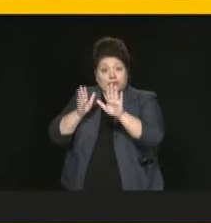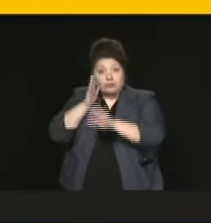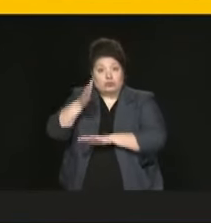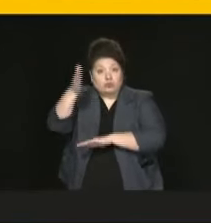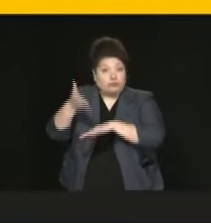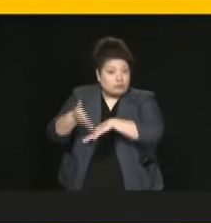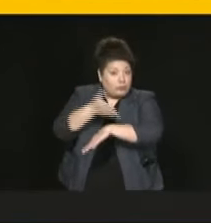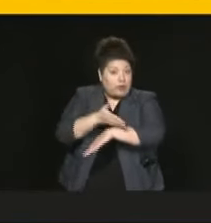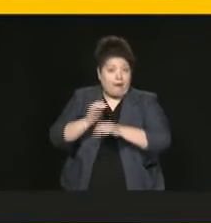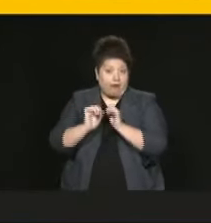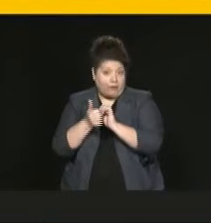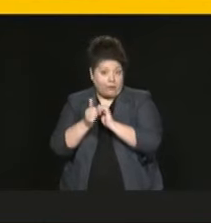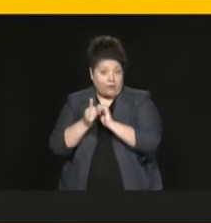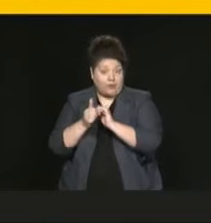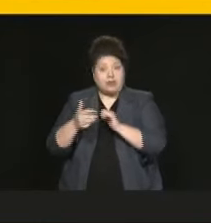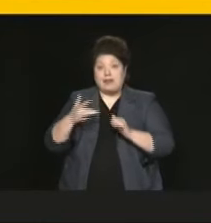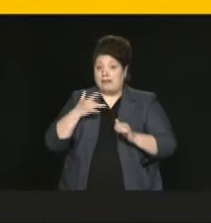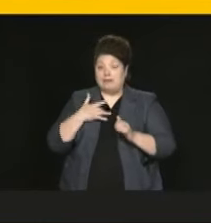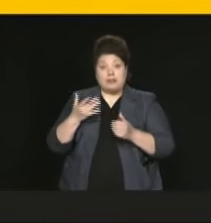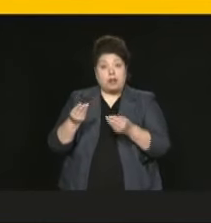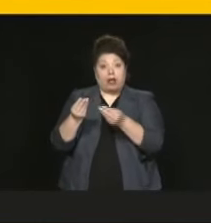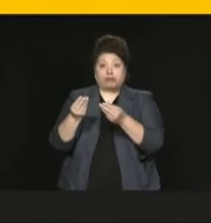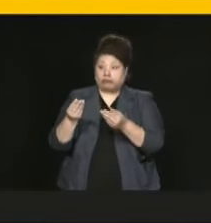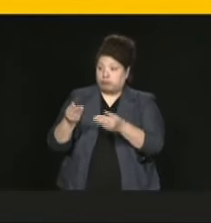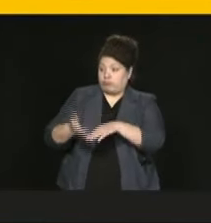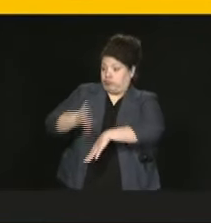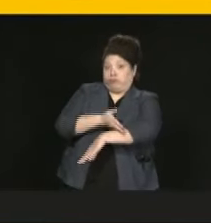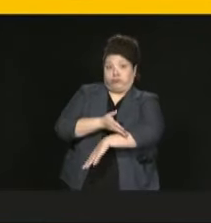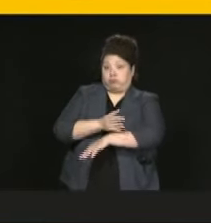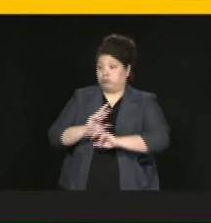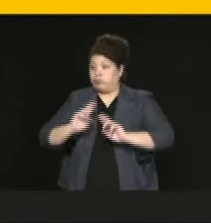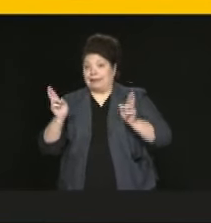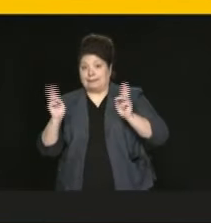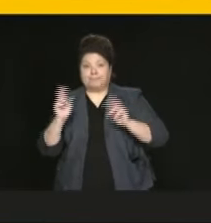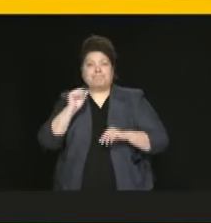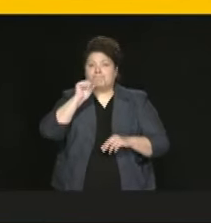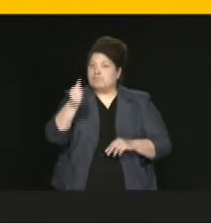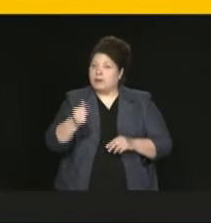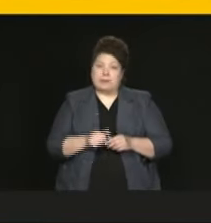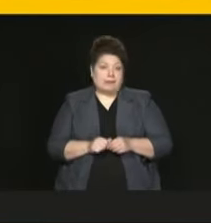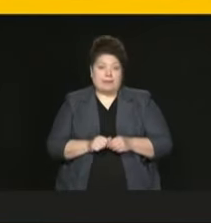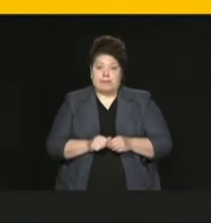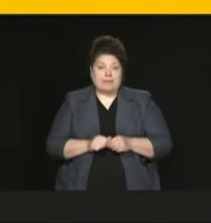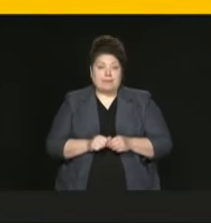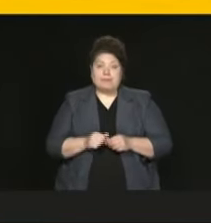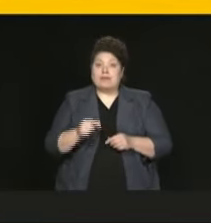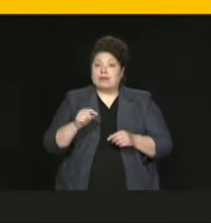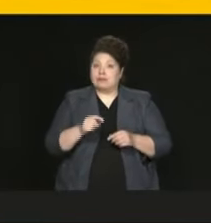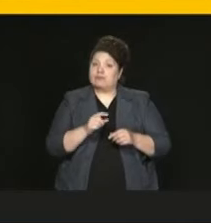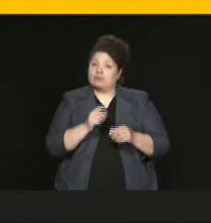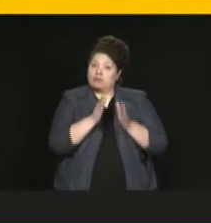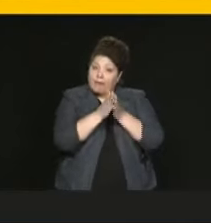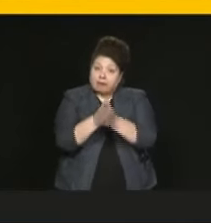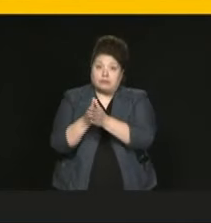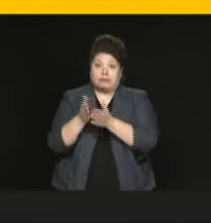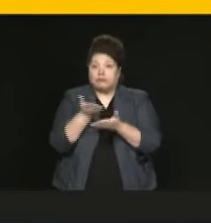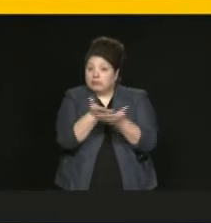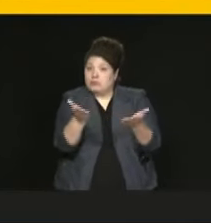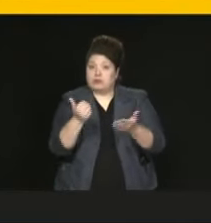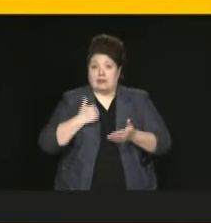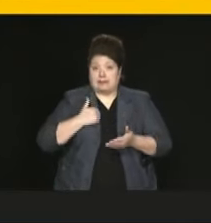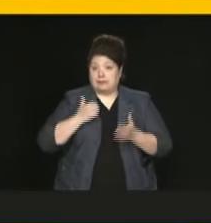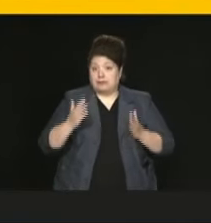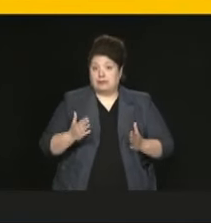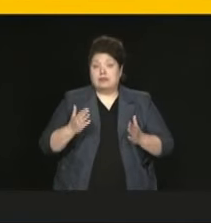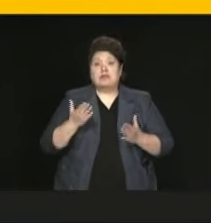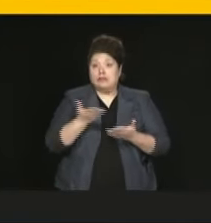It's going to require a bit more effort from Canadians to ensure that we're not